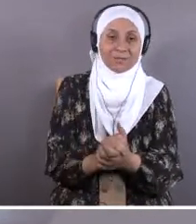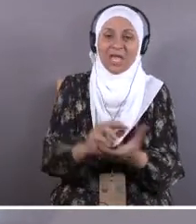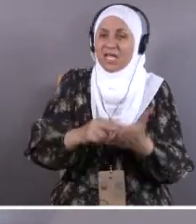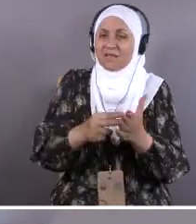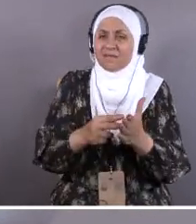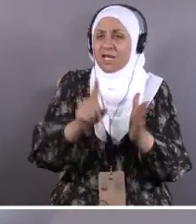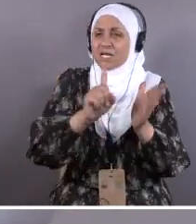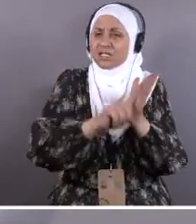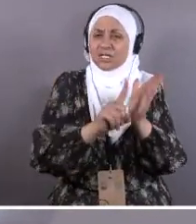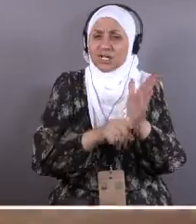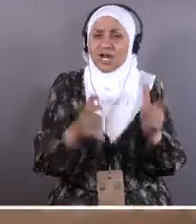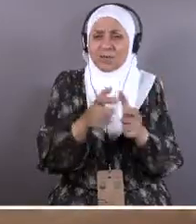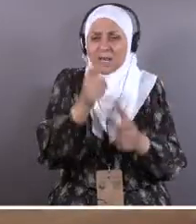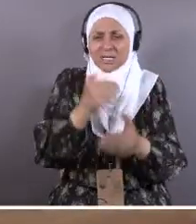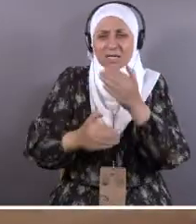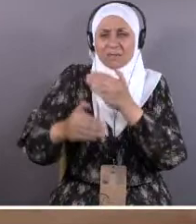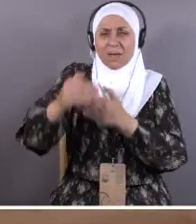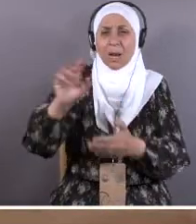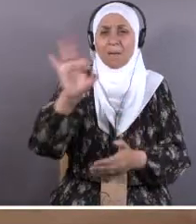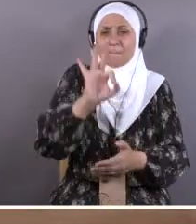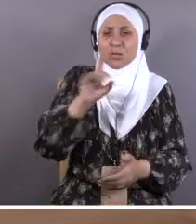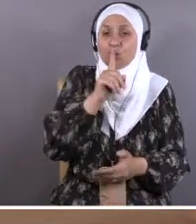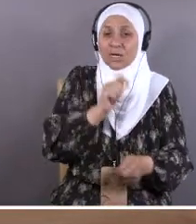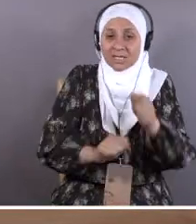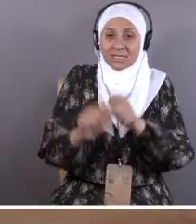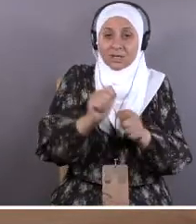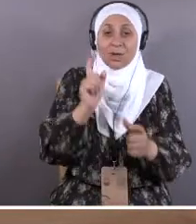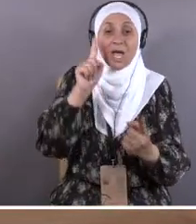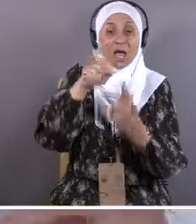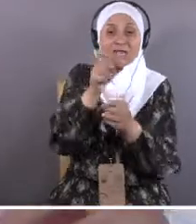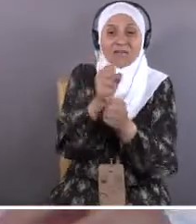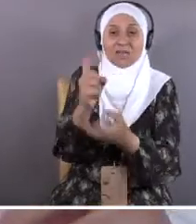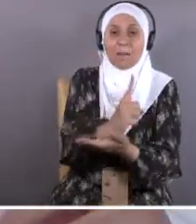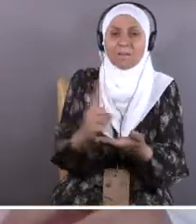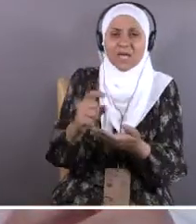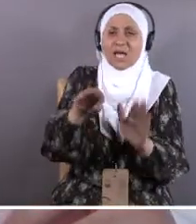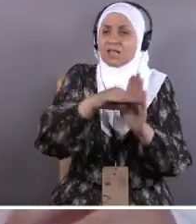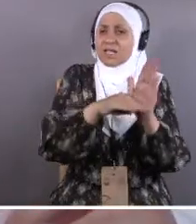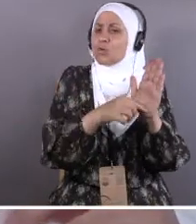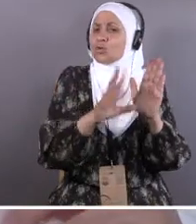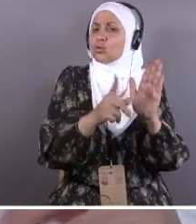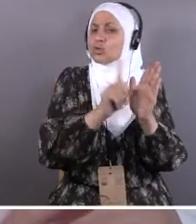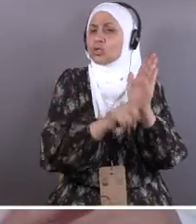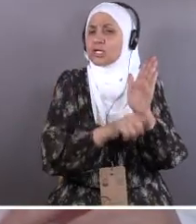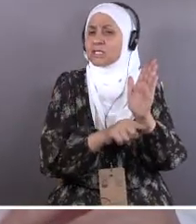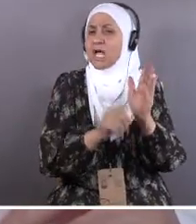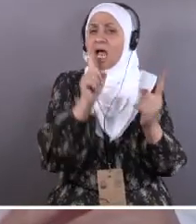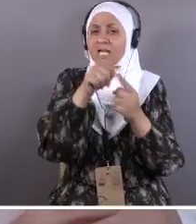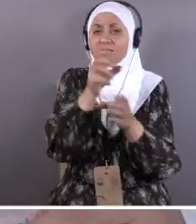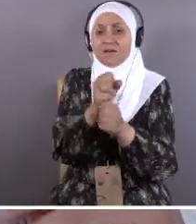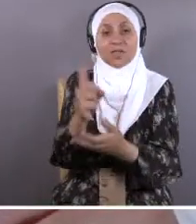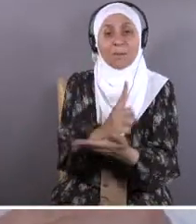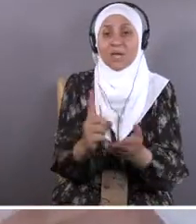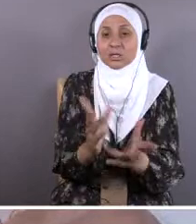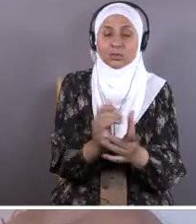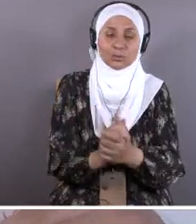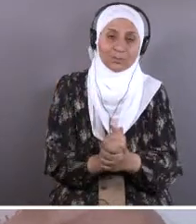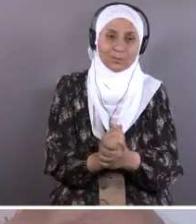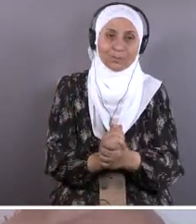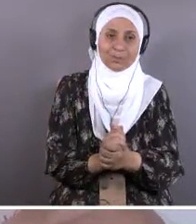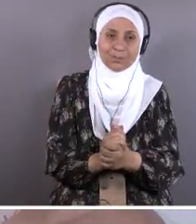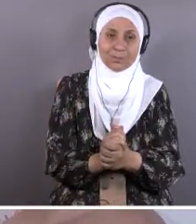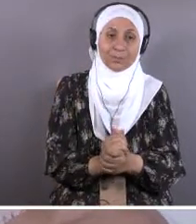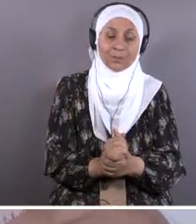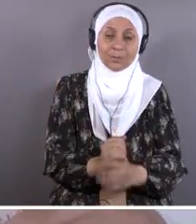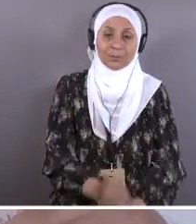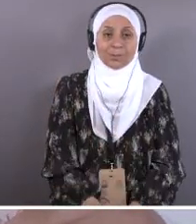that the Bedouins used to follow in order to preserve the environment? So what were the practices that prevailed at the time? So